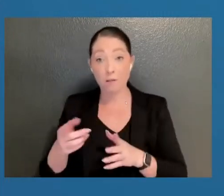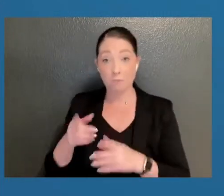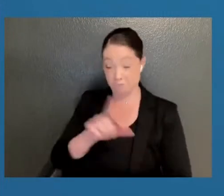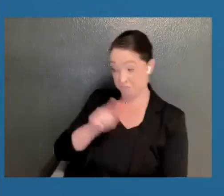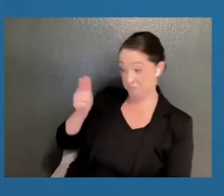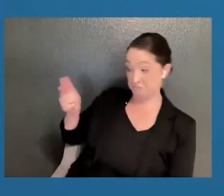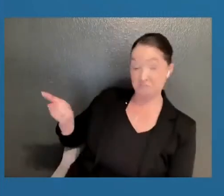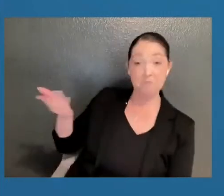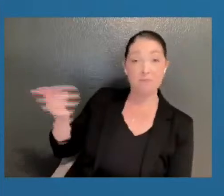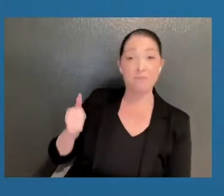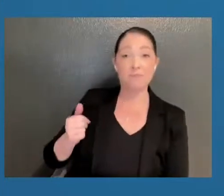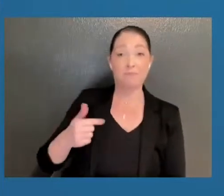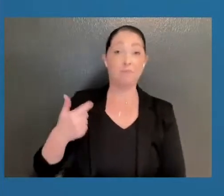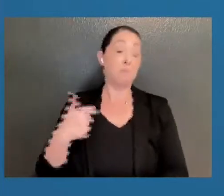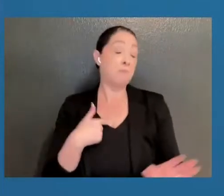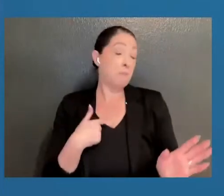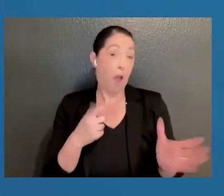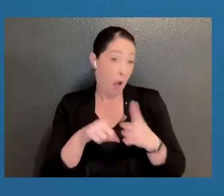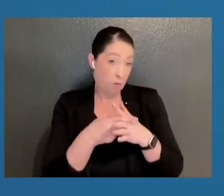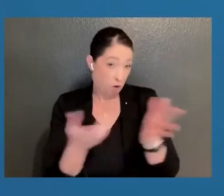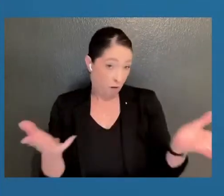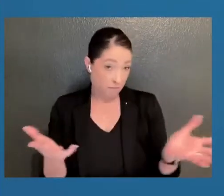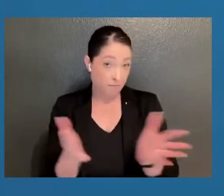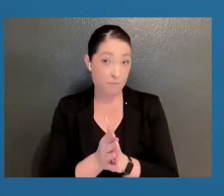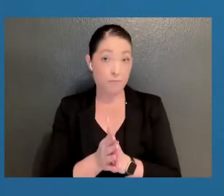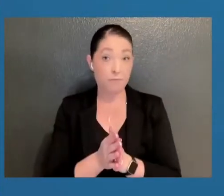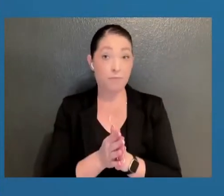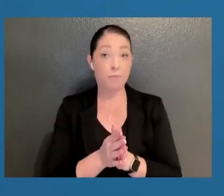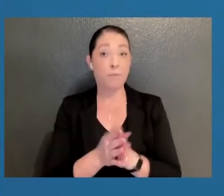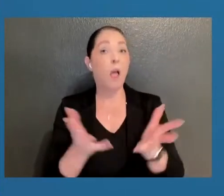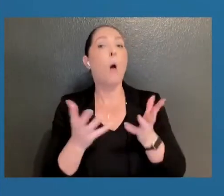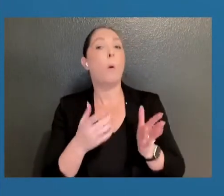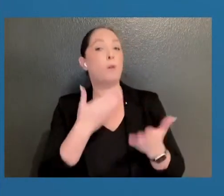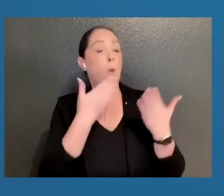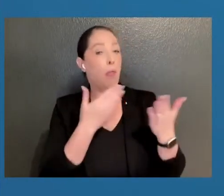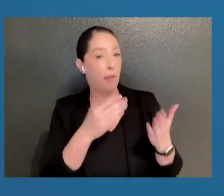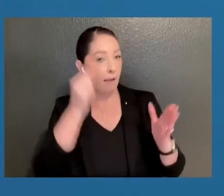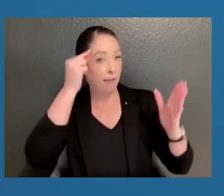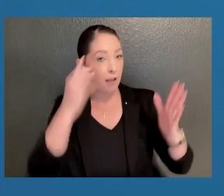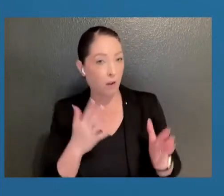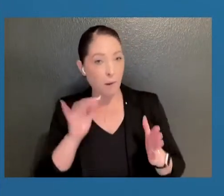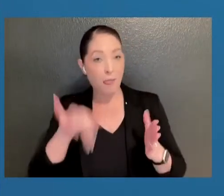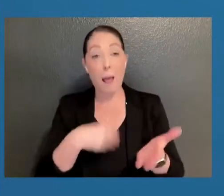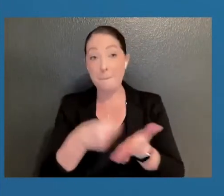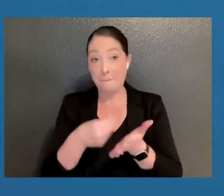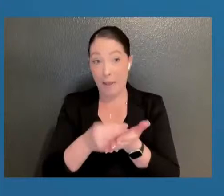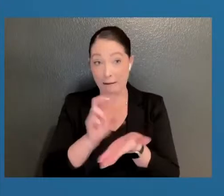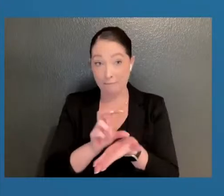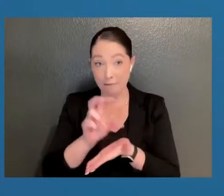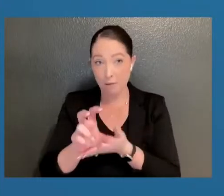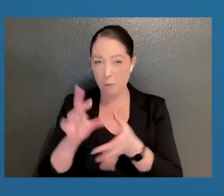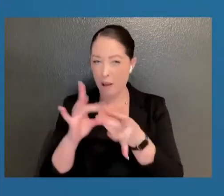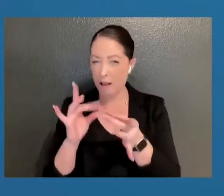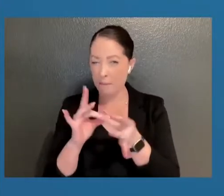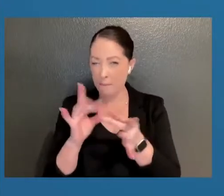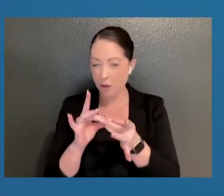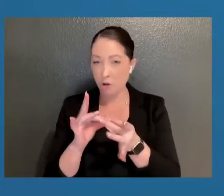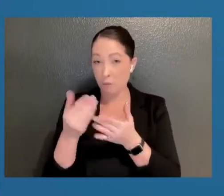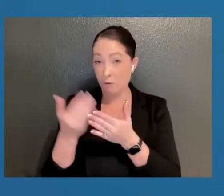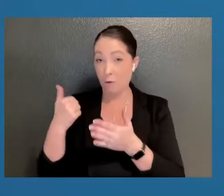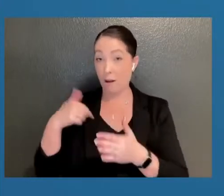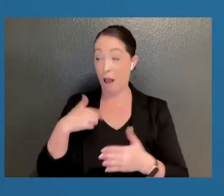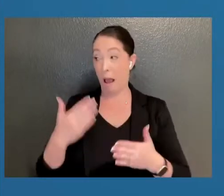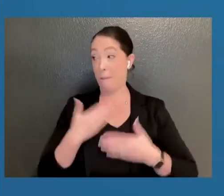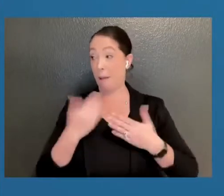do it. Sure. Well, I'll start by saying I want to thank the governor. The funding was mentioned earlier. I'm happy to report that